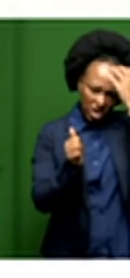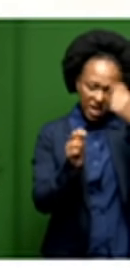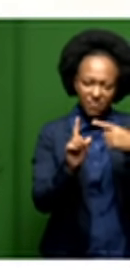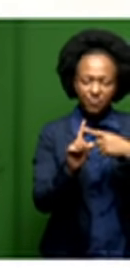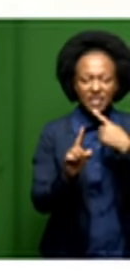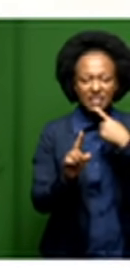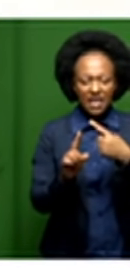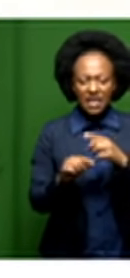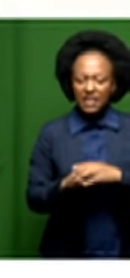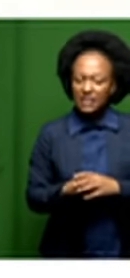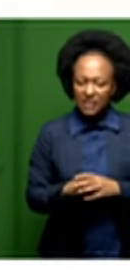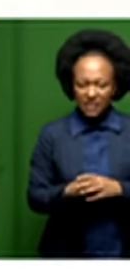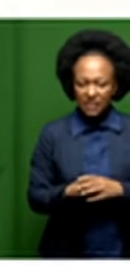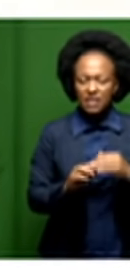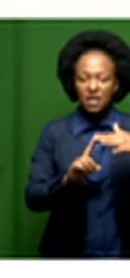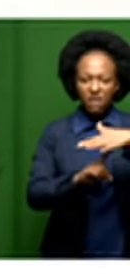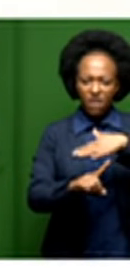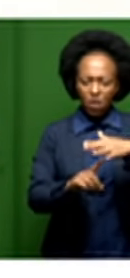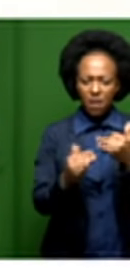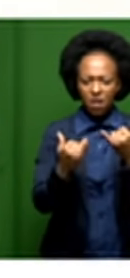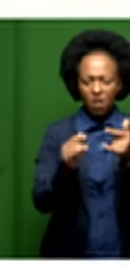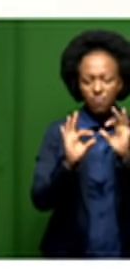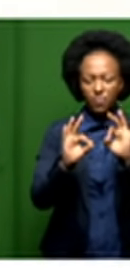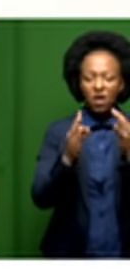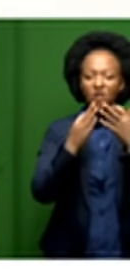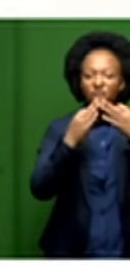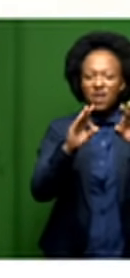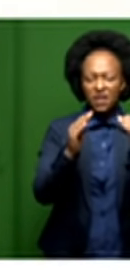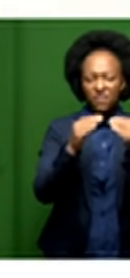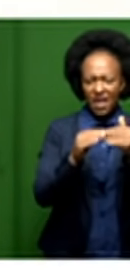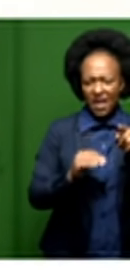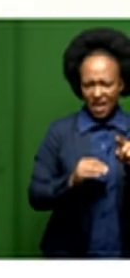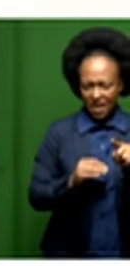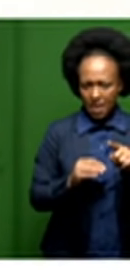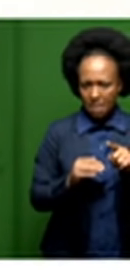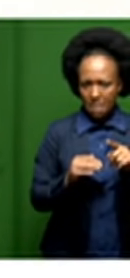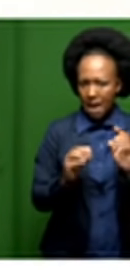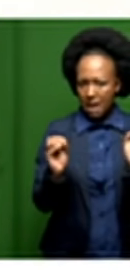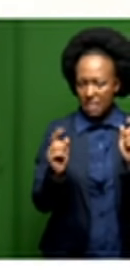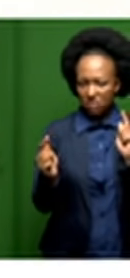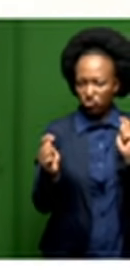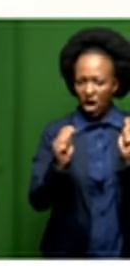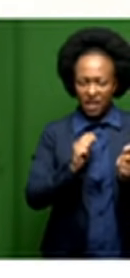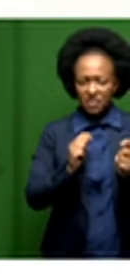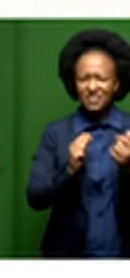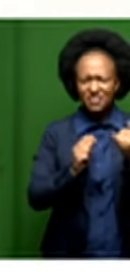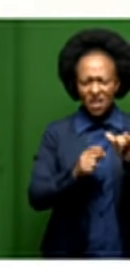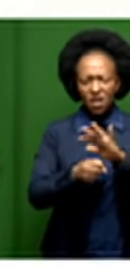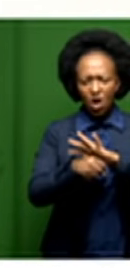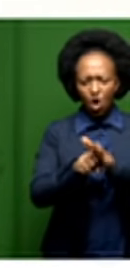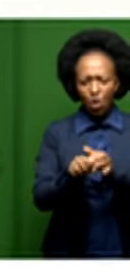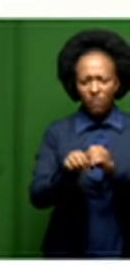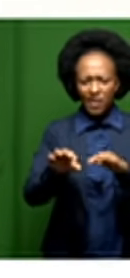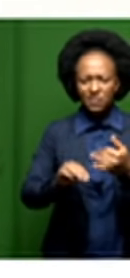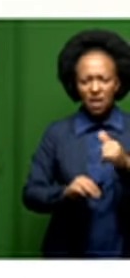is not necessarily an environment that is conducive for free and fair elections. Not too much has changed. We're still fighting a pandemic. As it stands